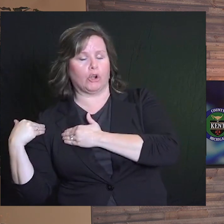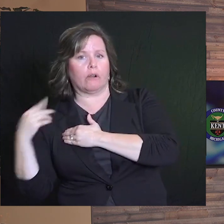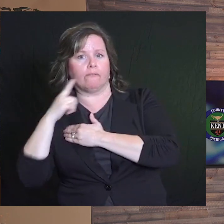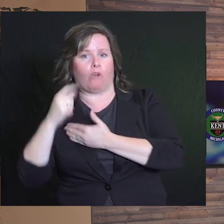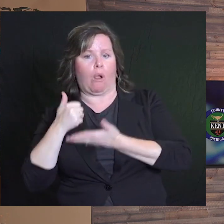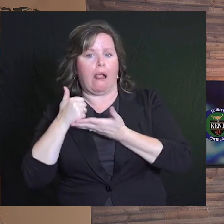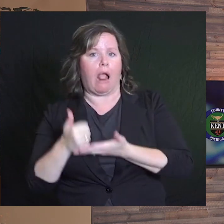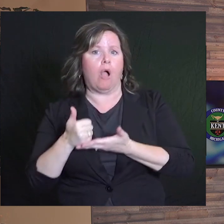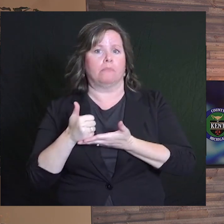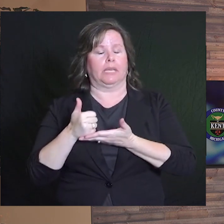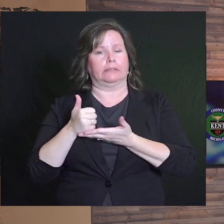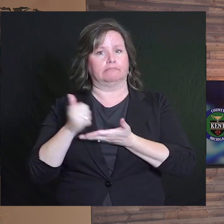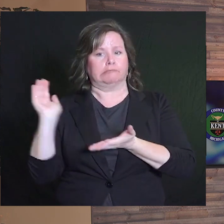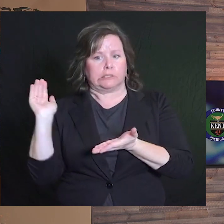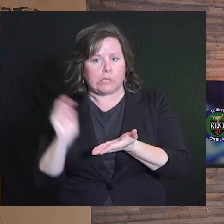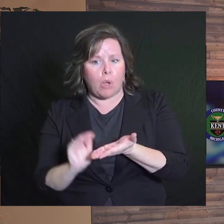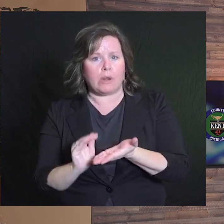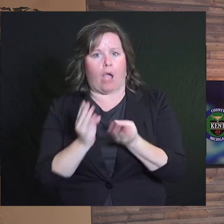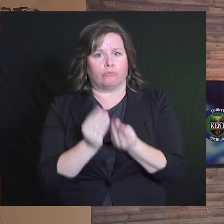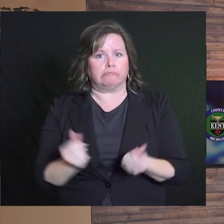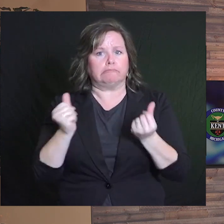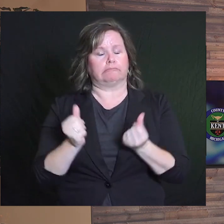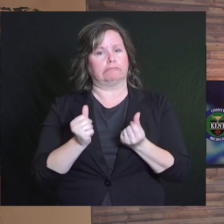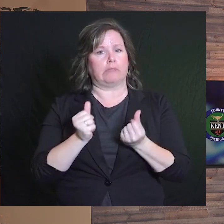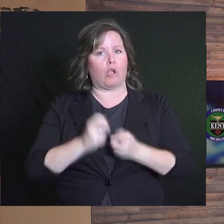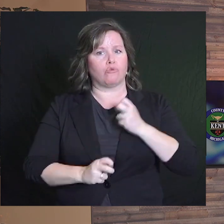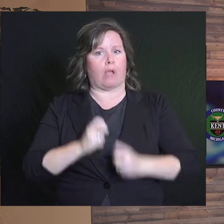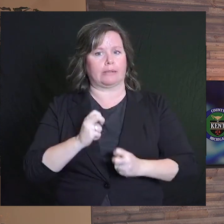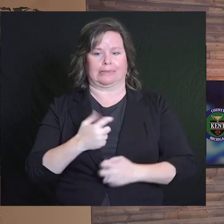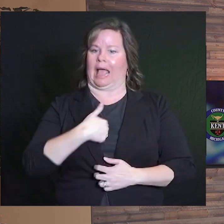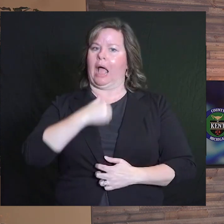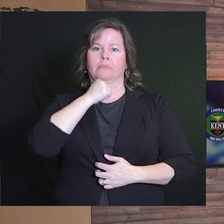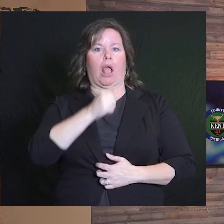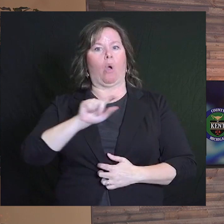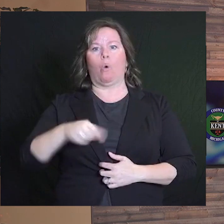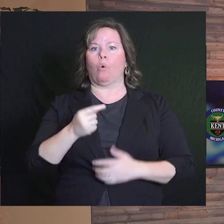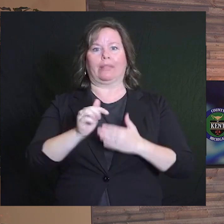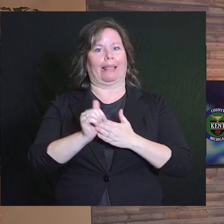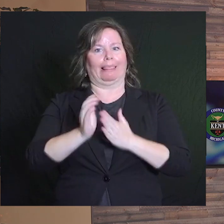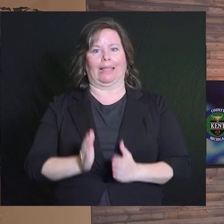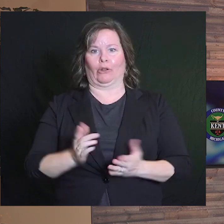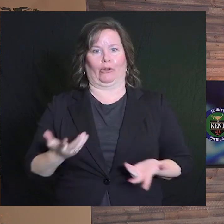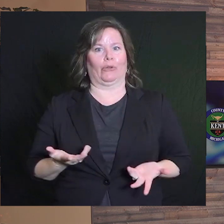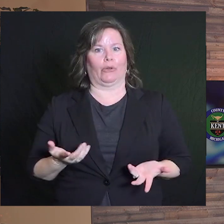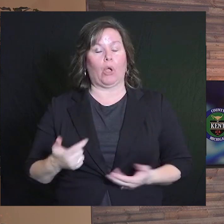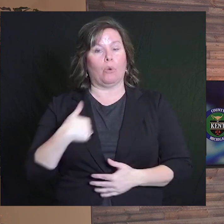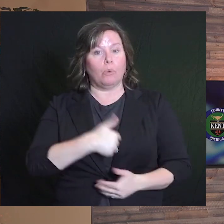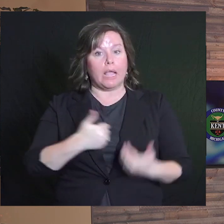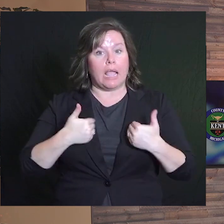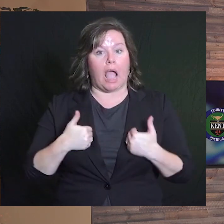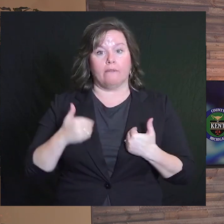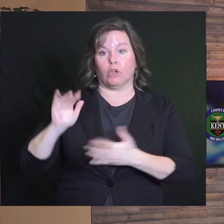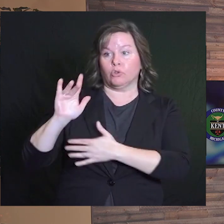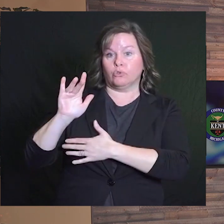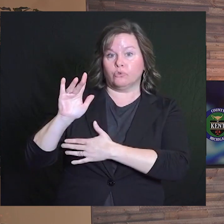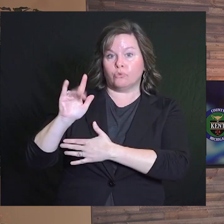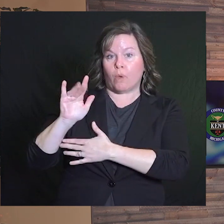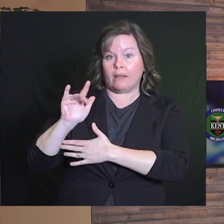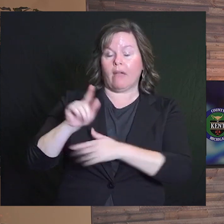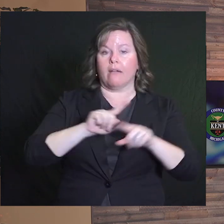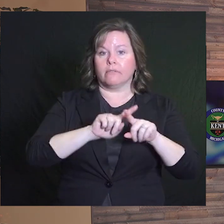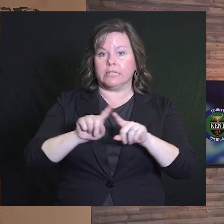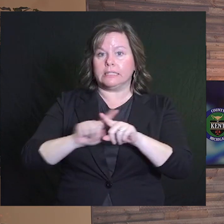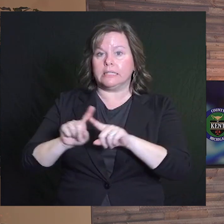And I'm not the only leader here in Kent County who's doing their part. We have 25 departments, offices, and agencies in Kent